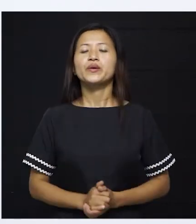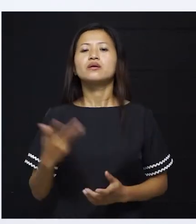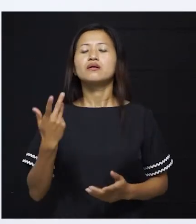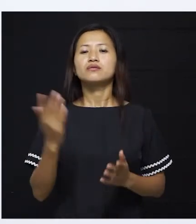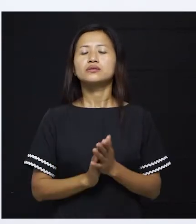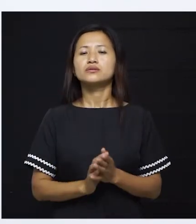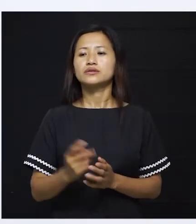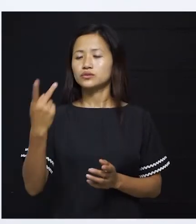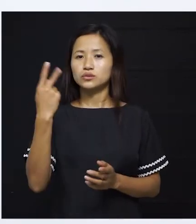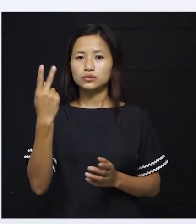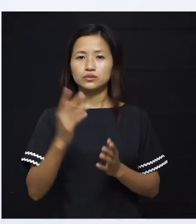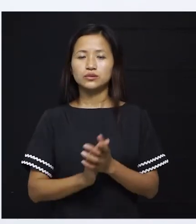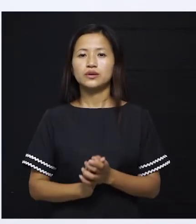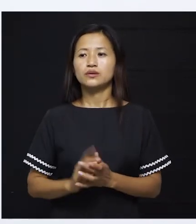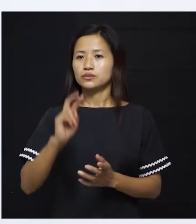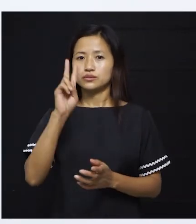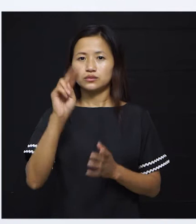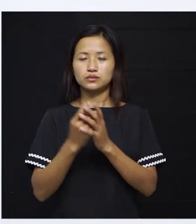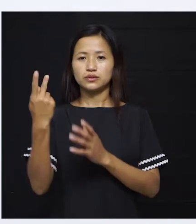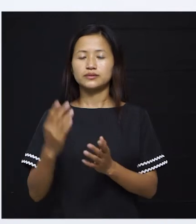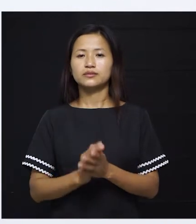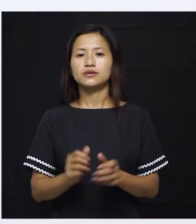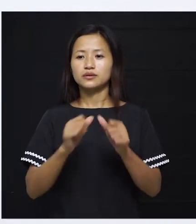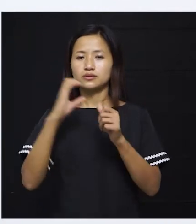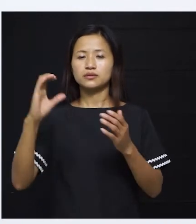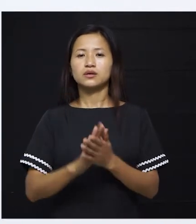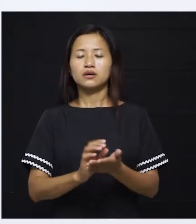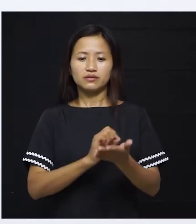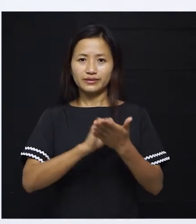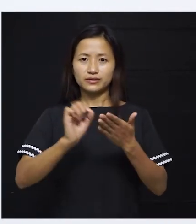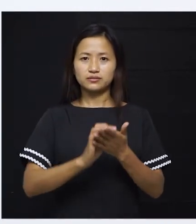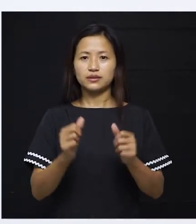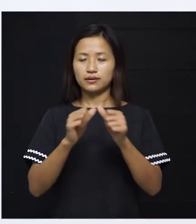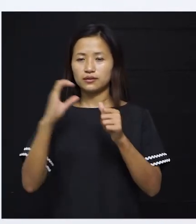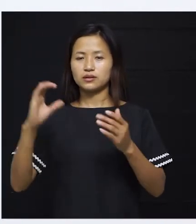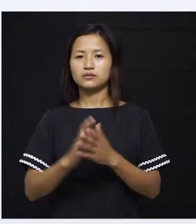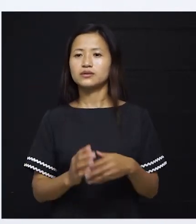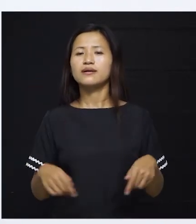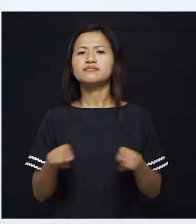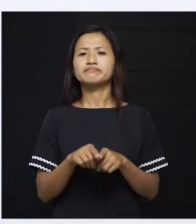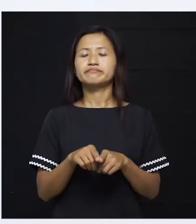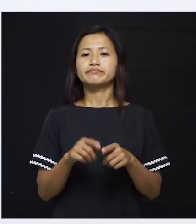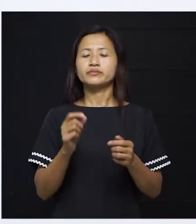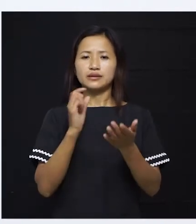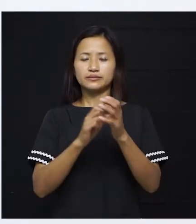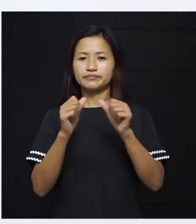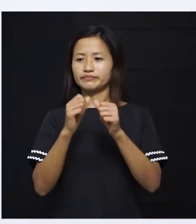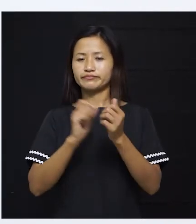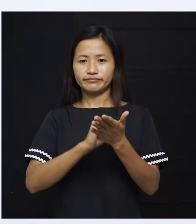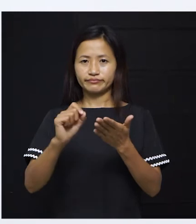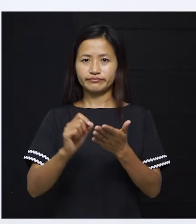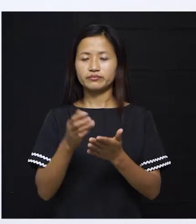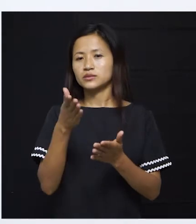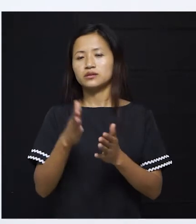have two accounts. One is the written account and the unwritten account. From there, we get all the small information,